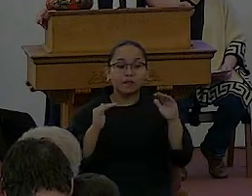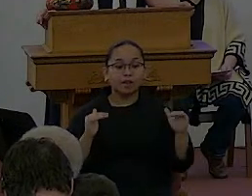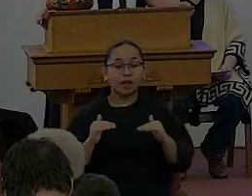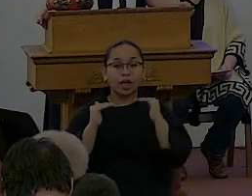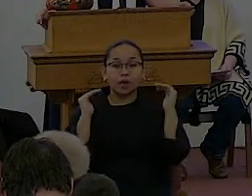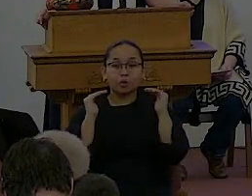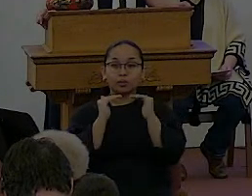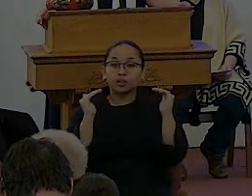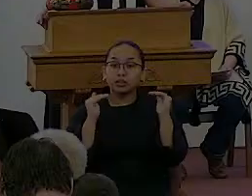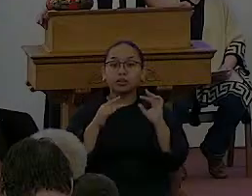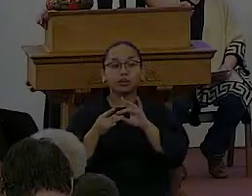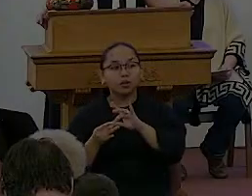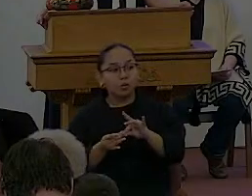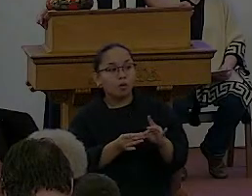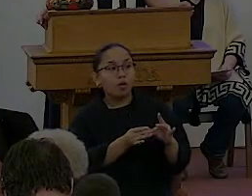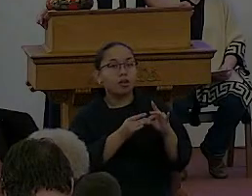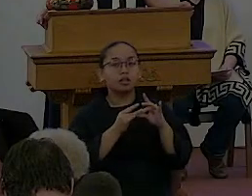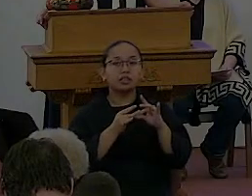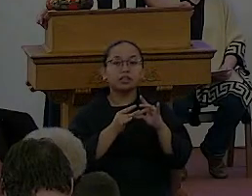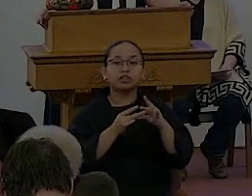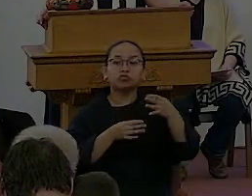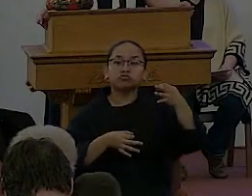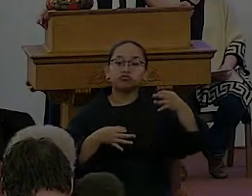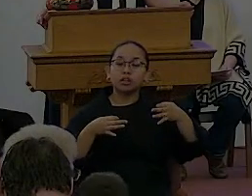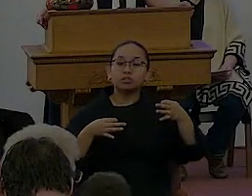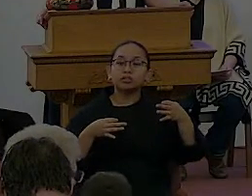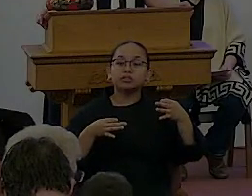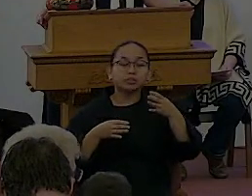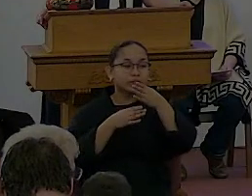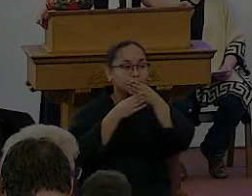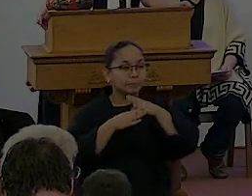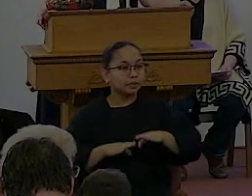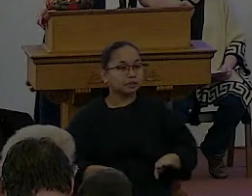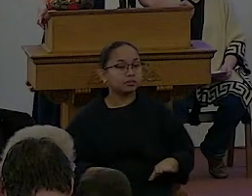equality, justice, and peace.